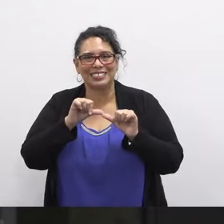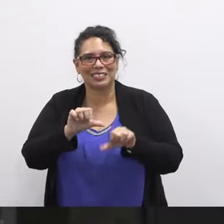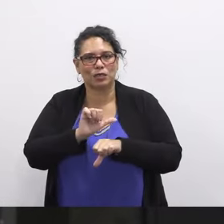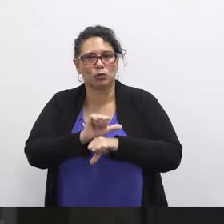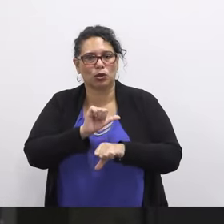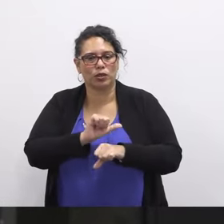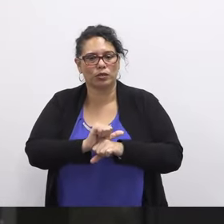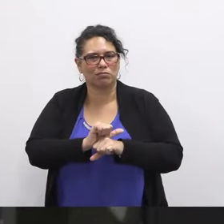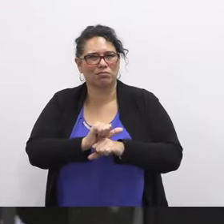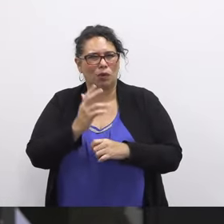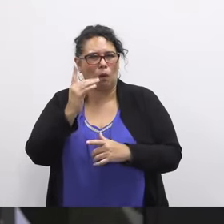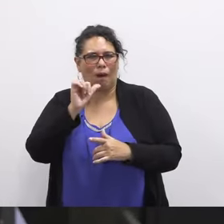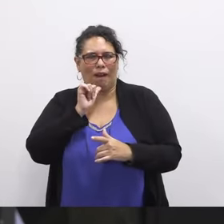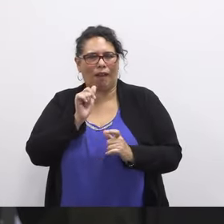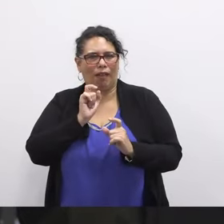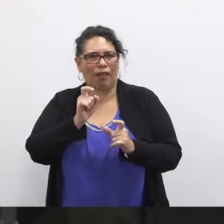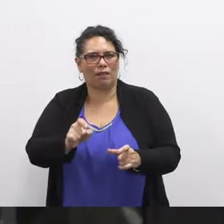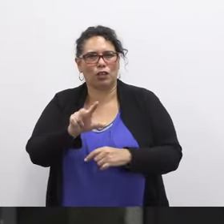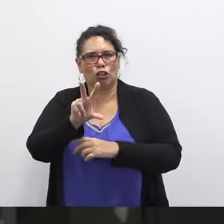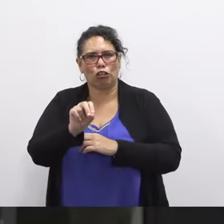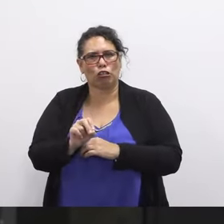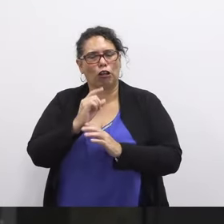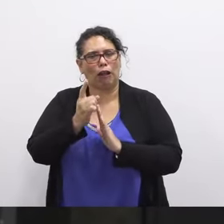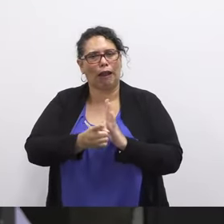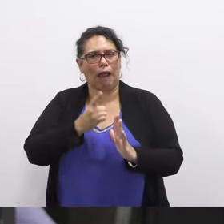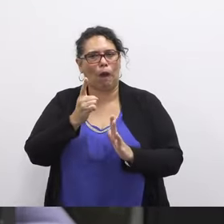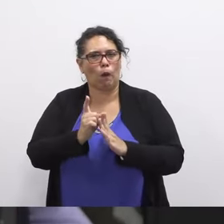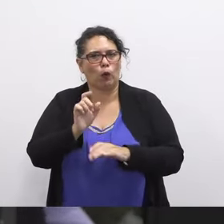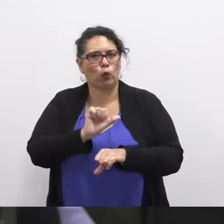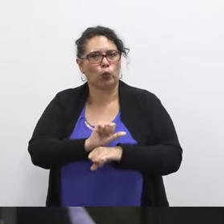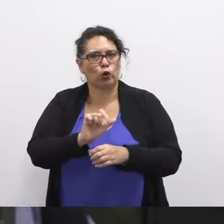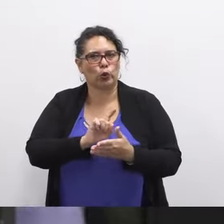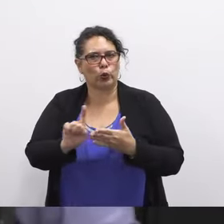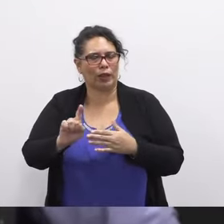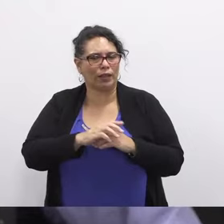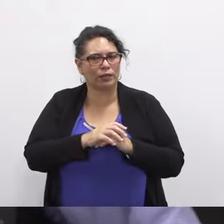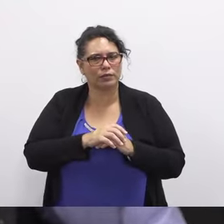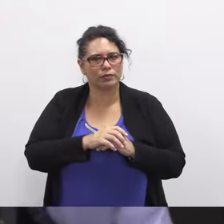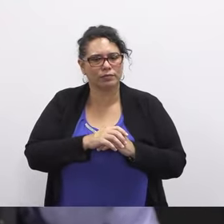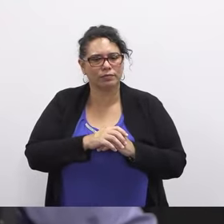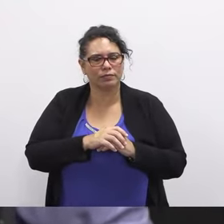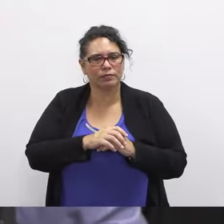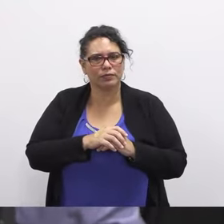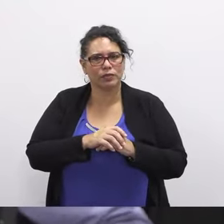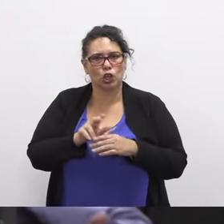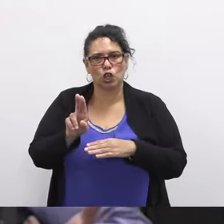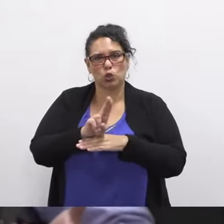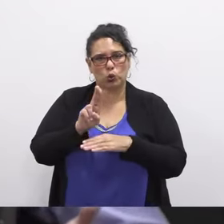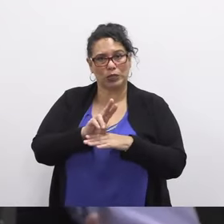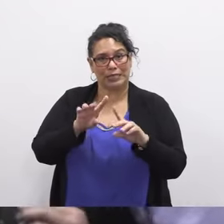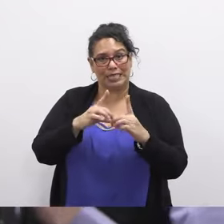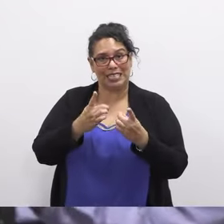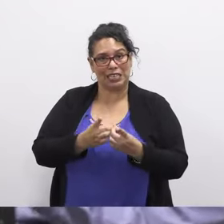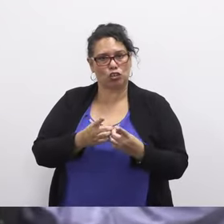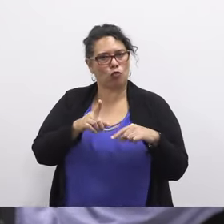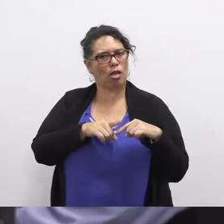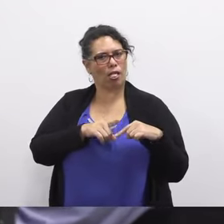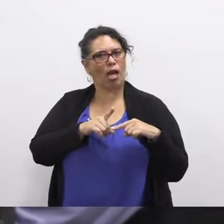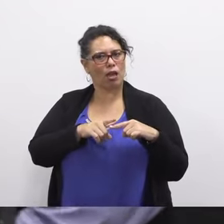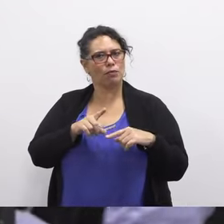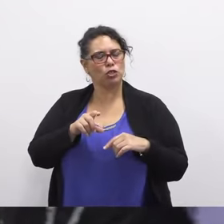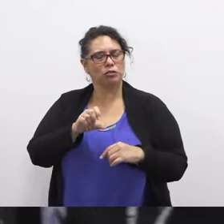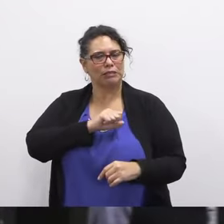a 30-hour work week. Using the district's reliable staff members assures Long Beach